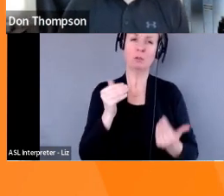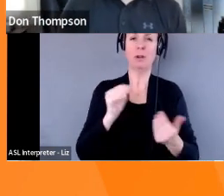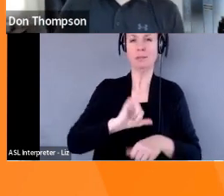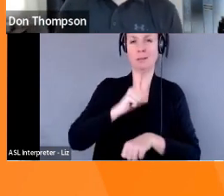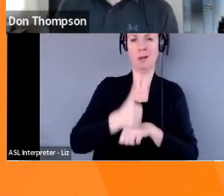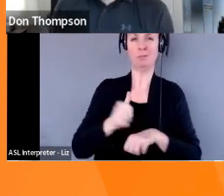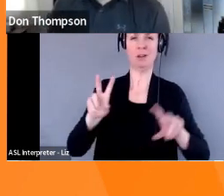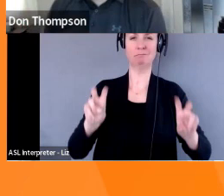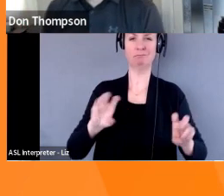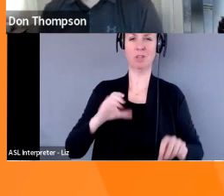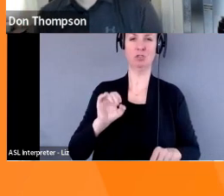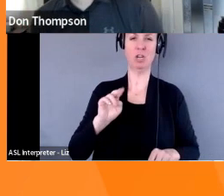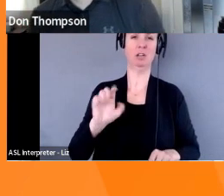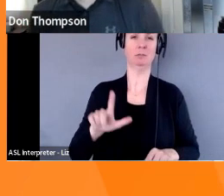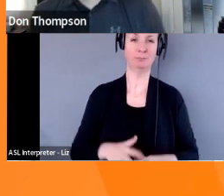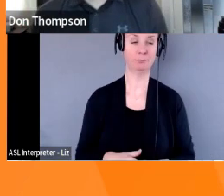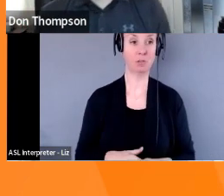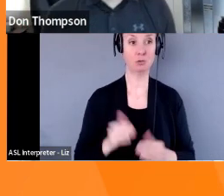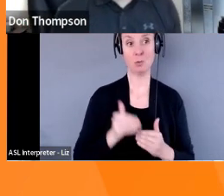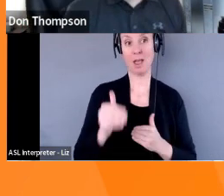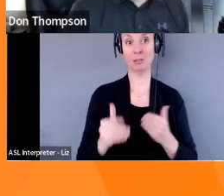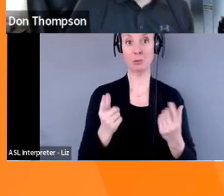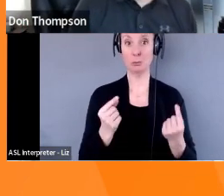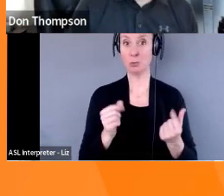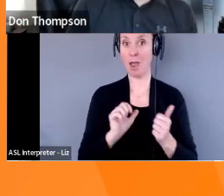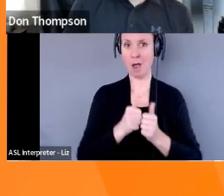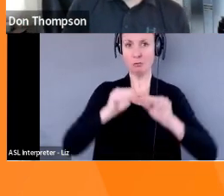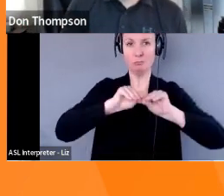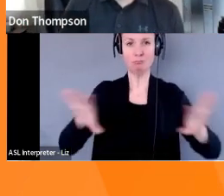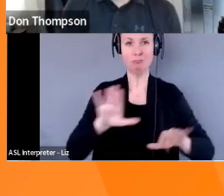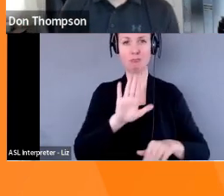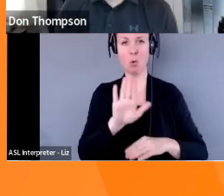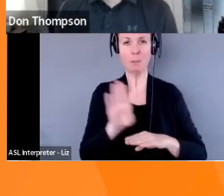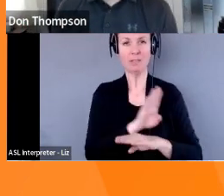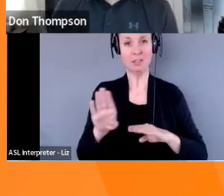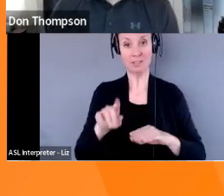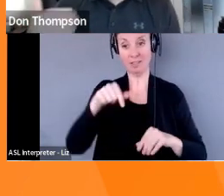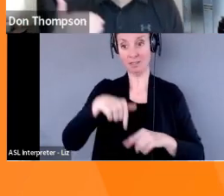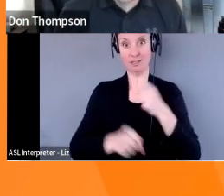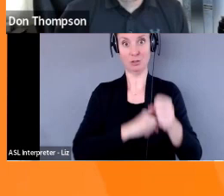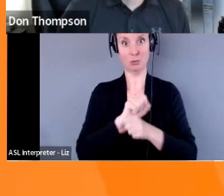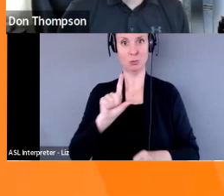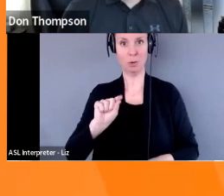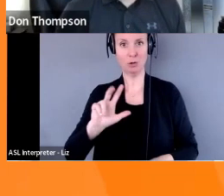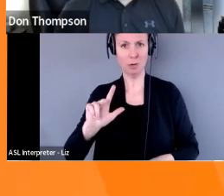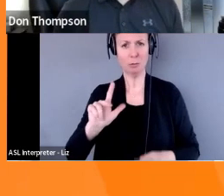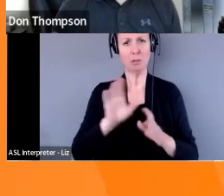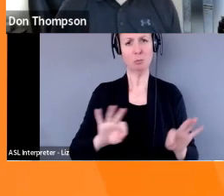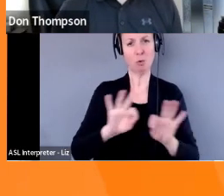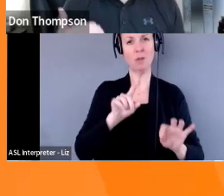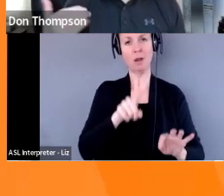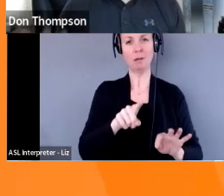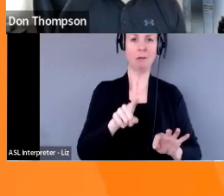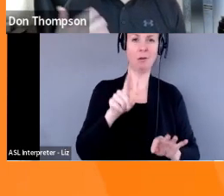So what's next? Boost your Amazon business in 2023. Make sure we're differentiating ourselves. Work with someone to optimize